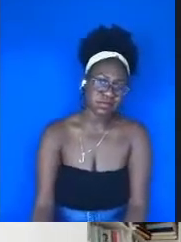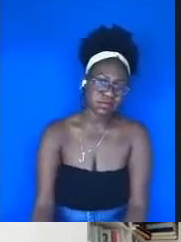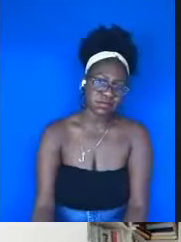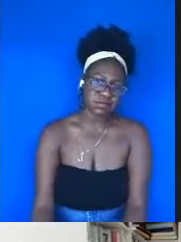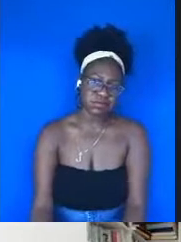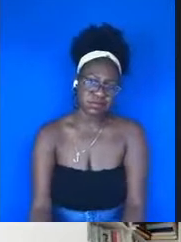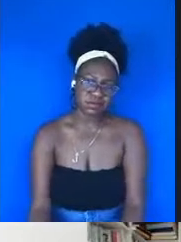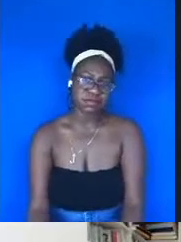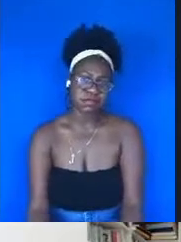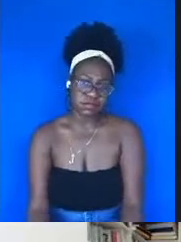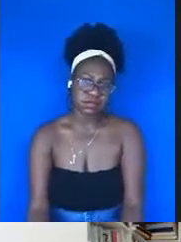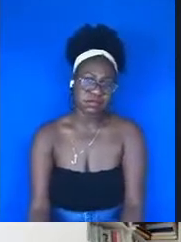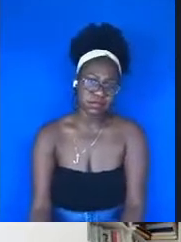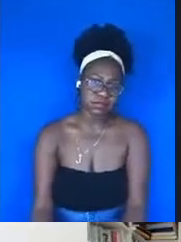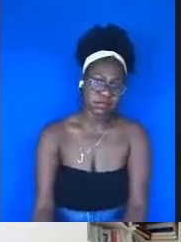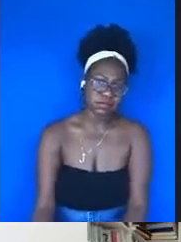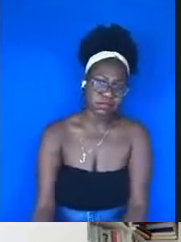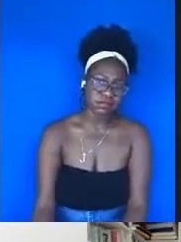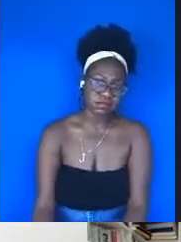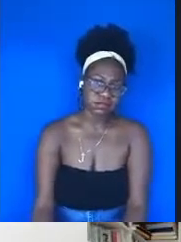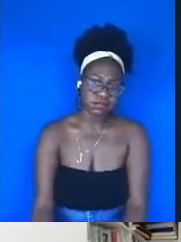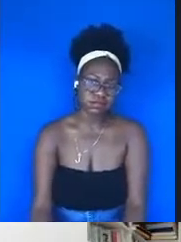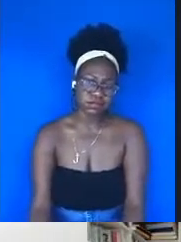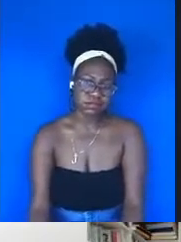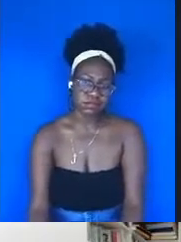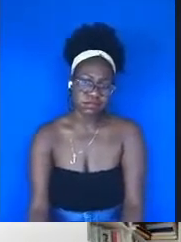people of color that we feel like